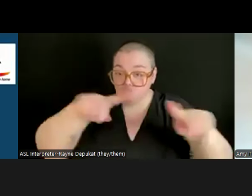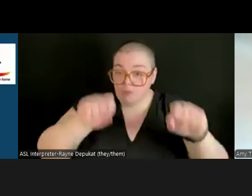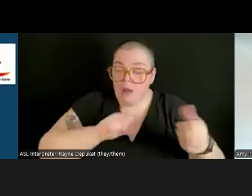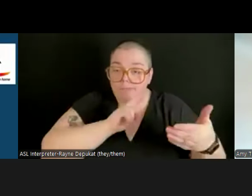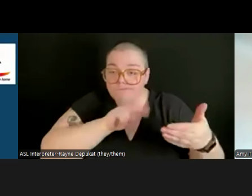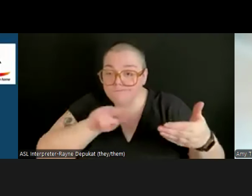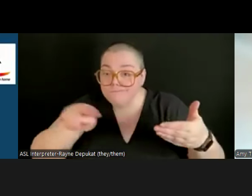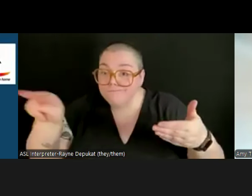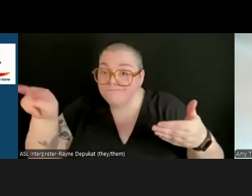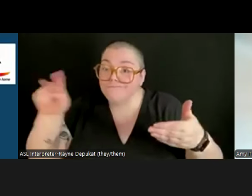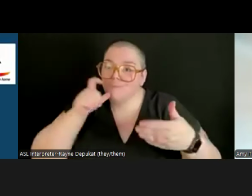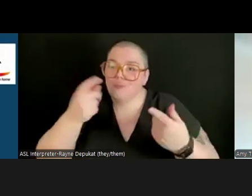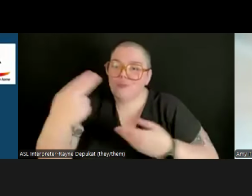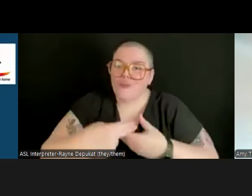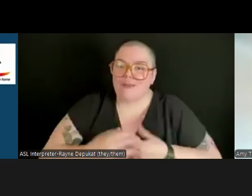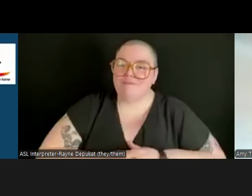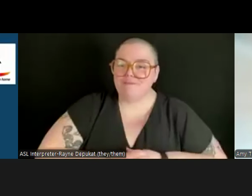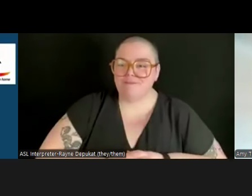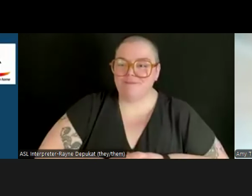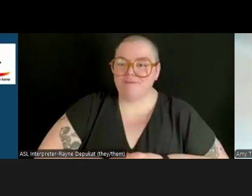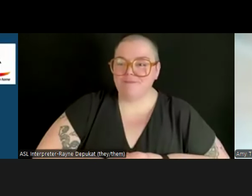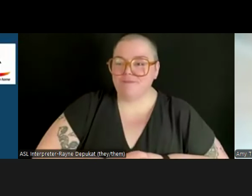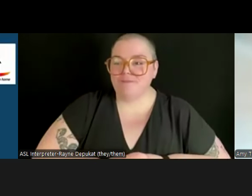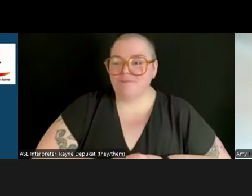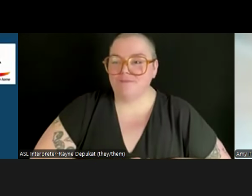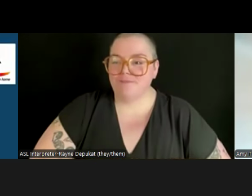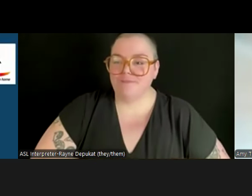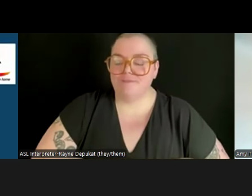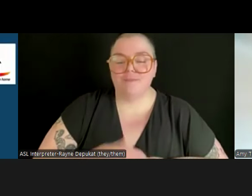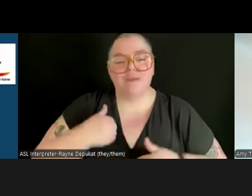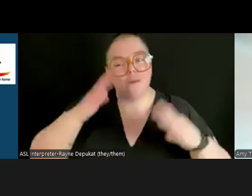that attended this evening. And I